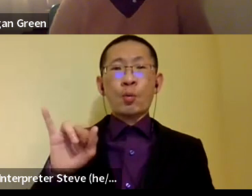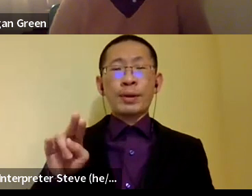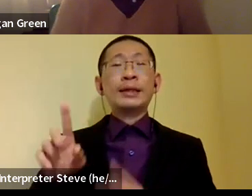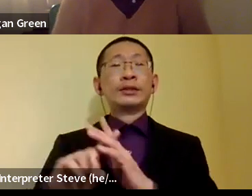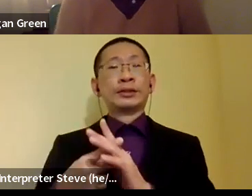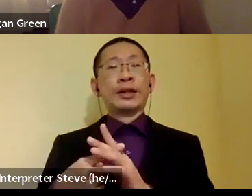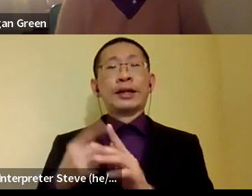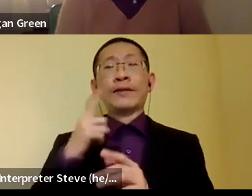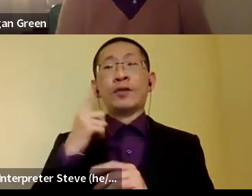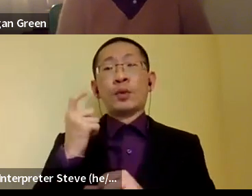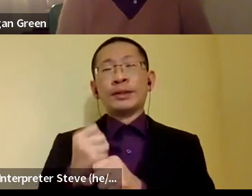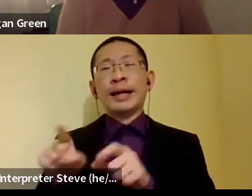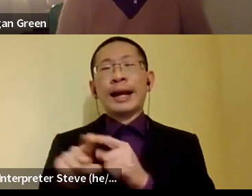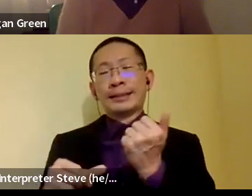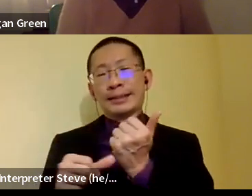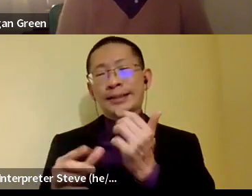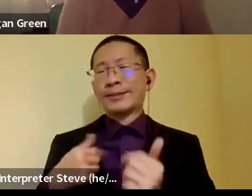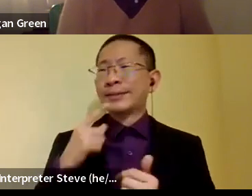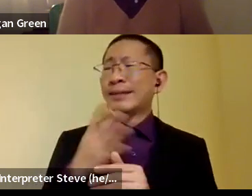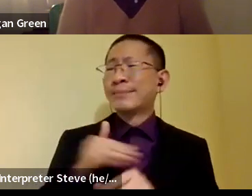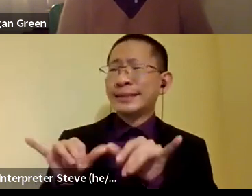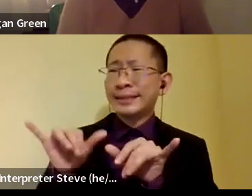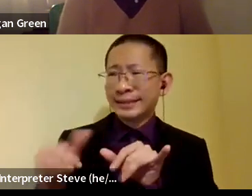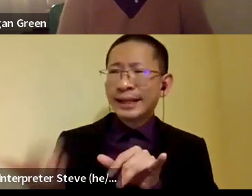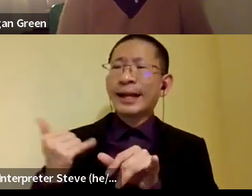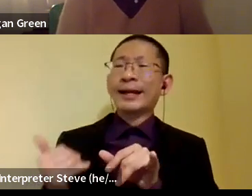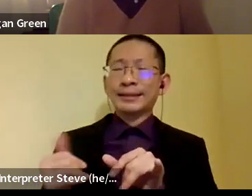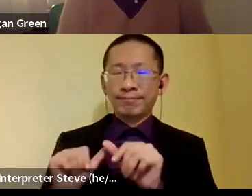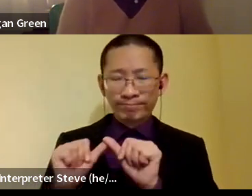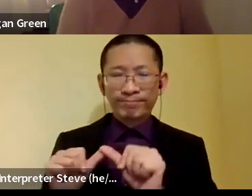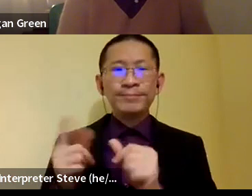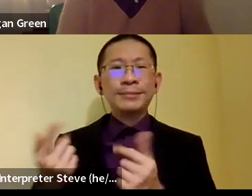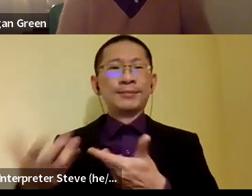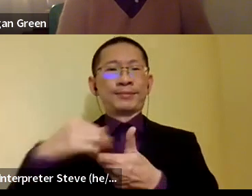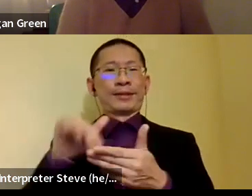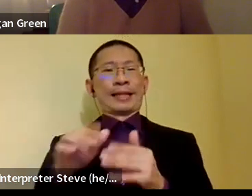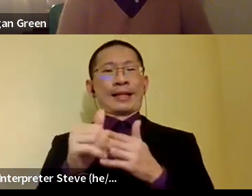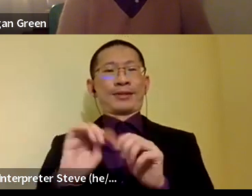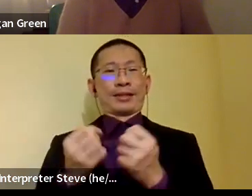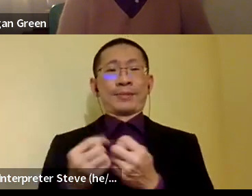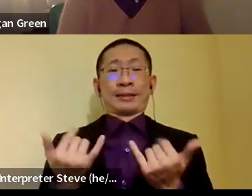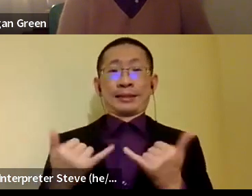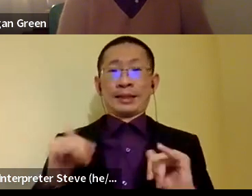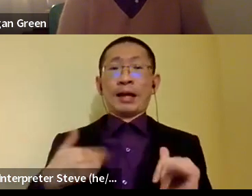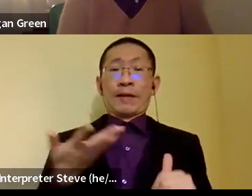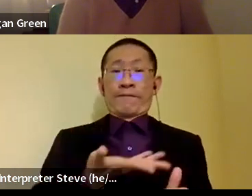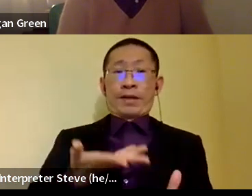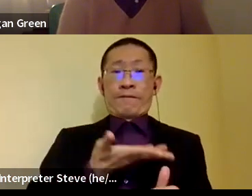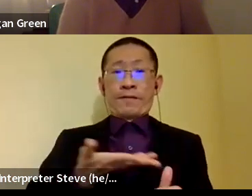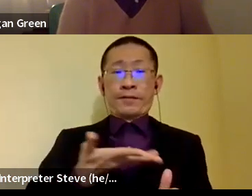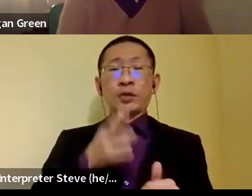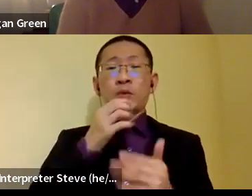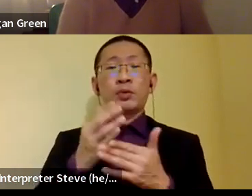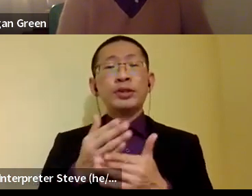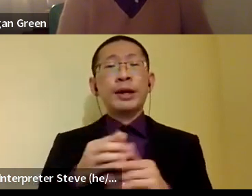year as like an associate. And we were like, please stay. So now Ryan is part of that team. So there's five of us still who share the